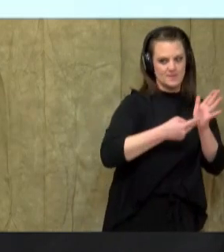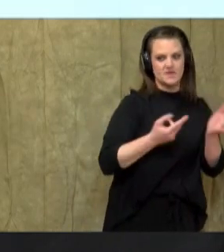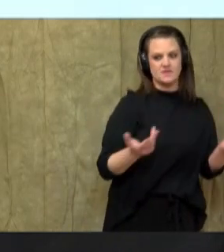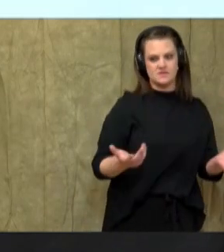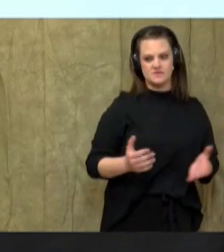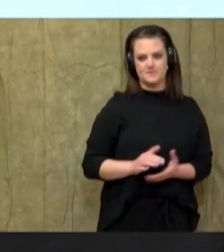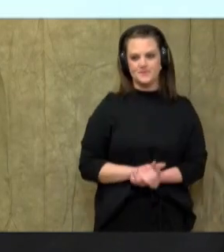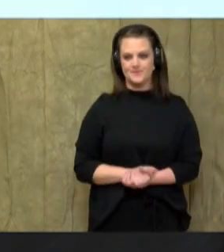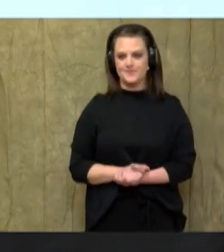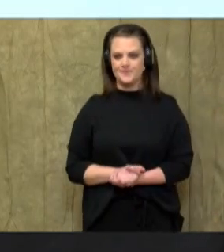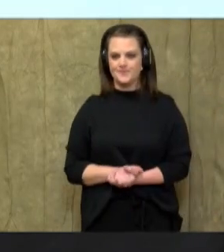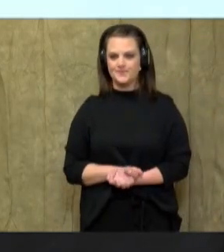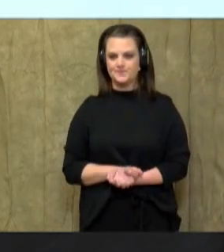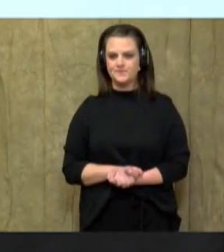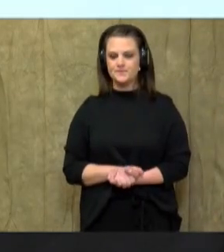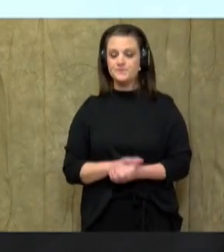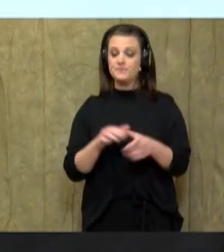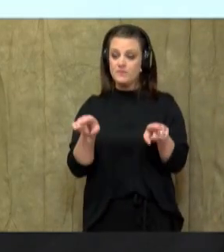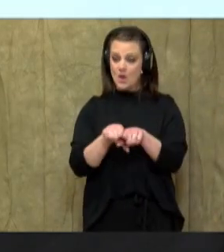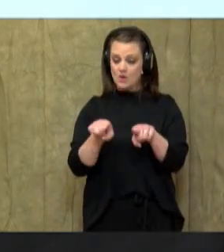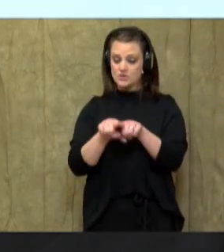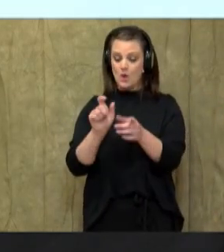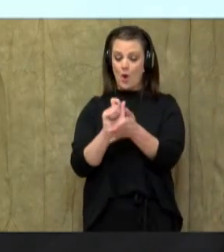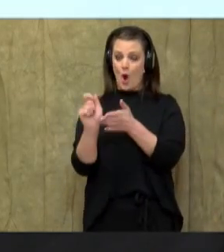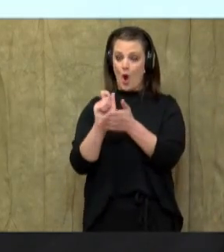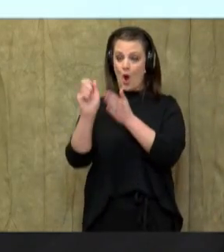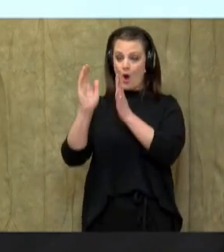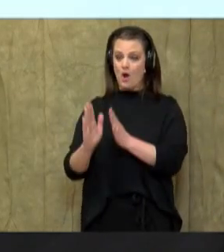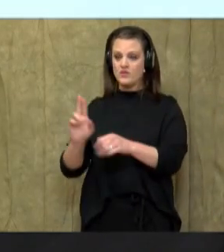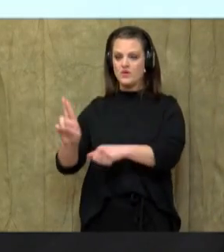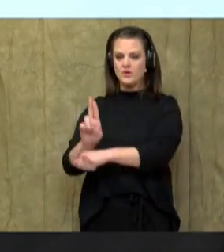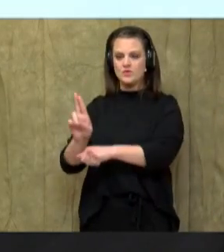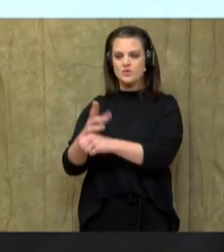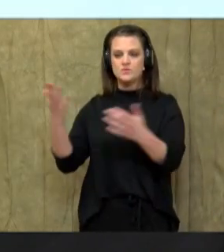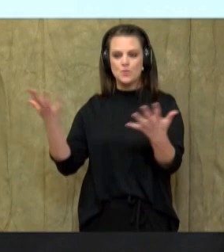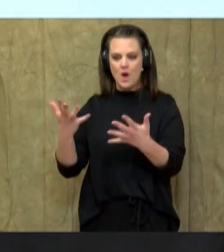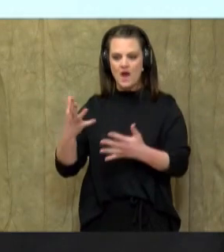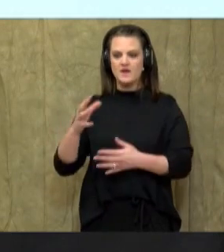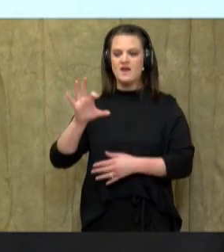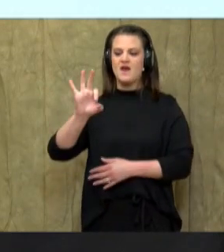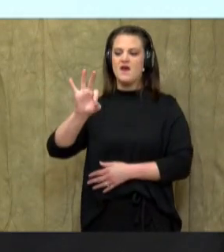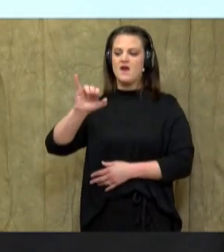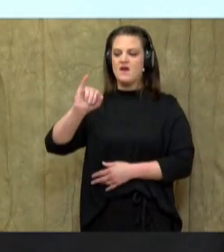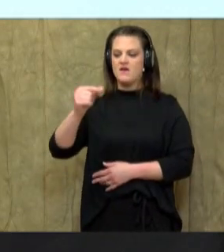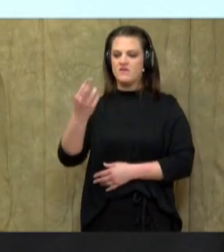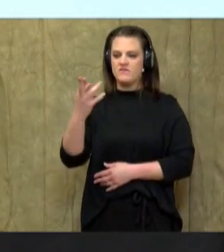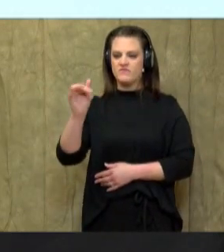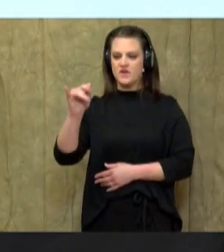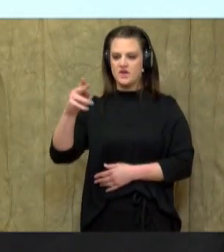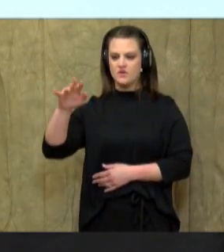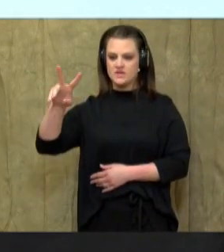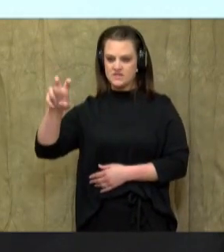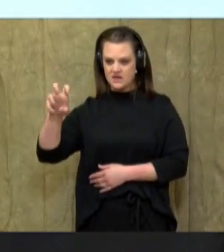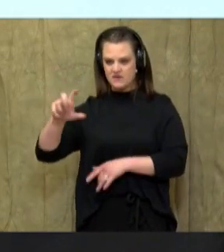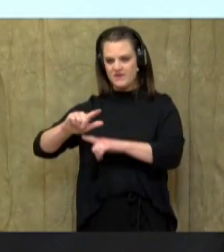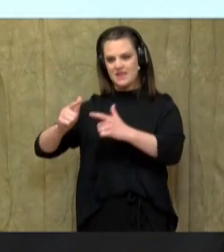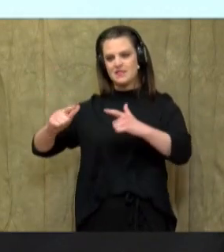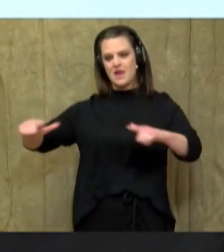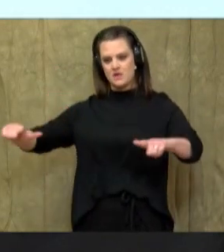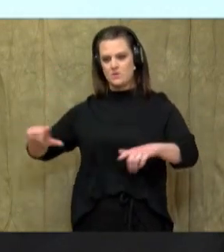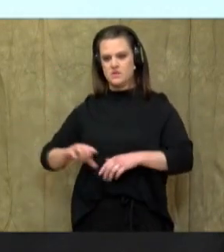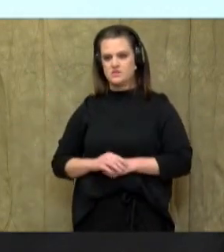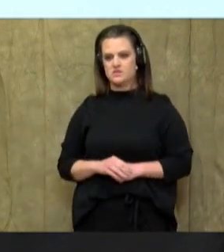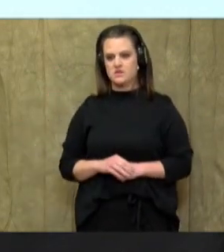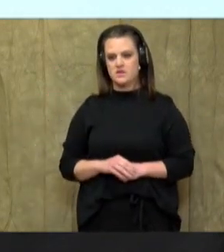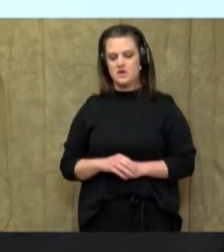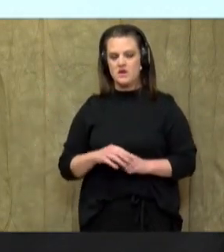great time for the author to use figurative language. And many times the author will use figurative